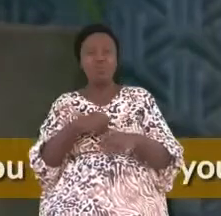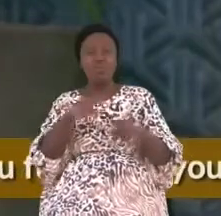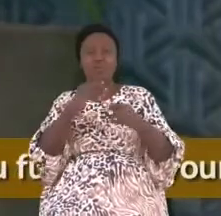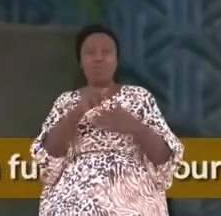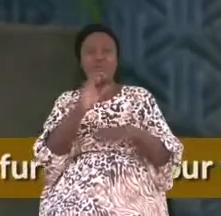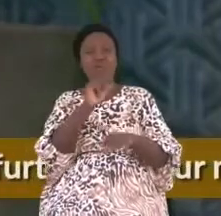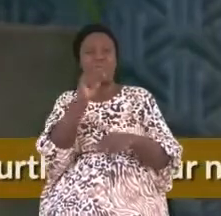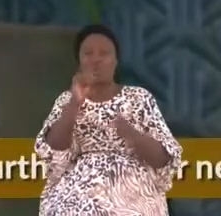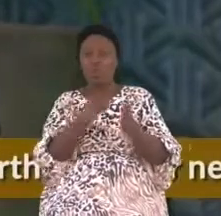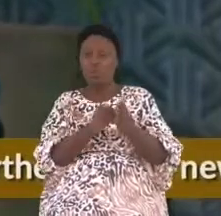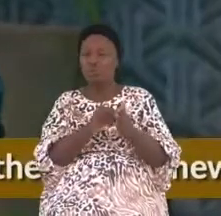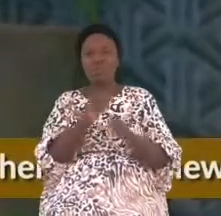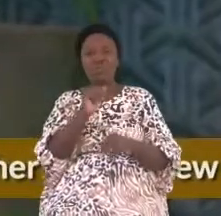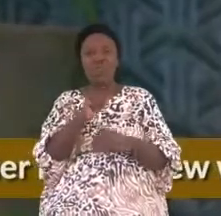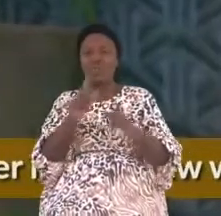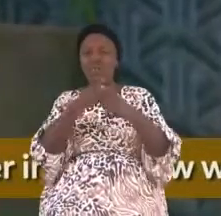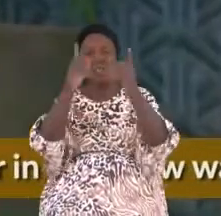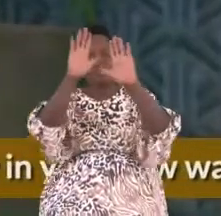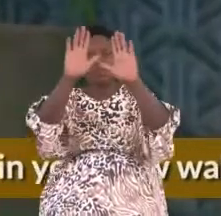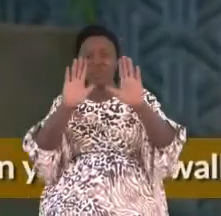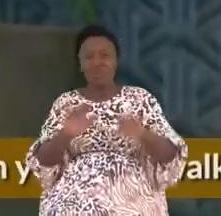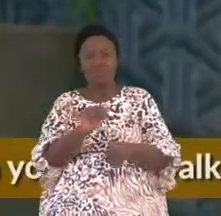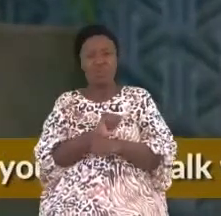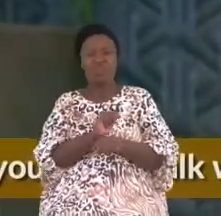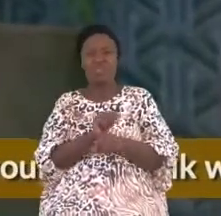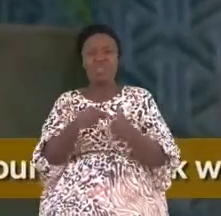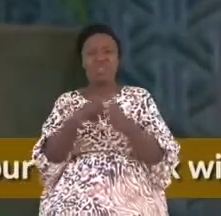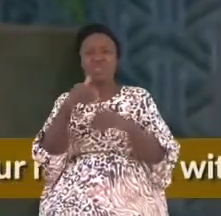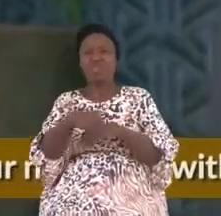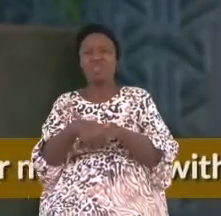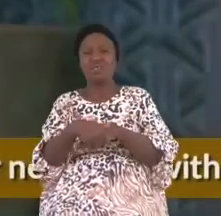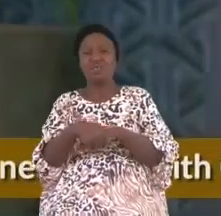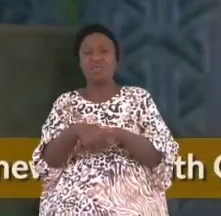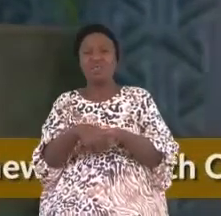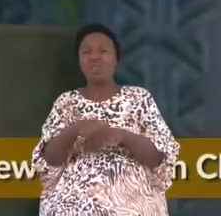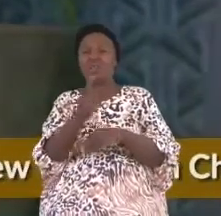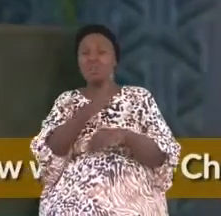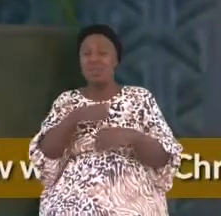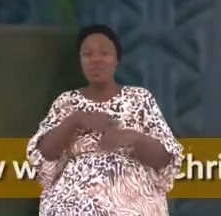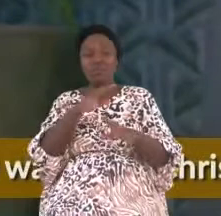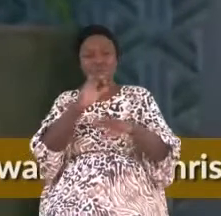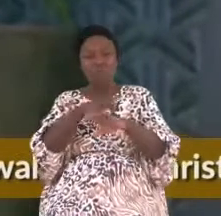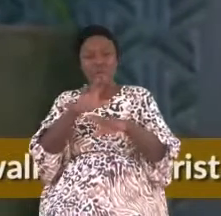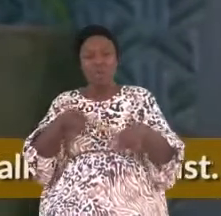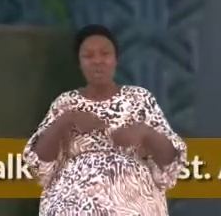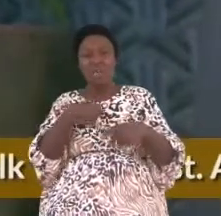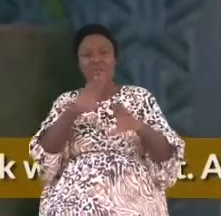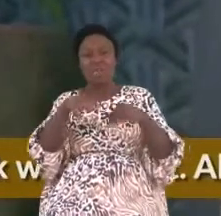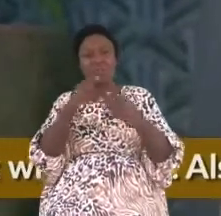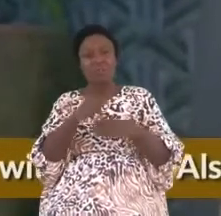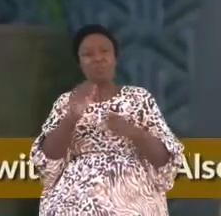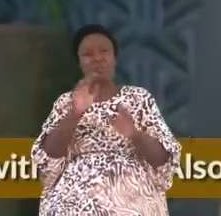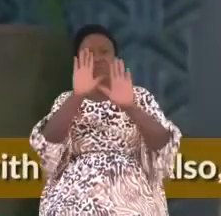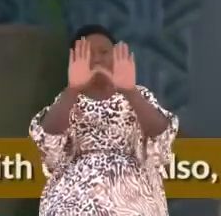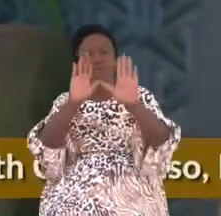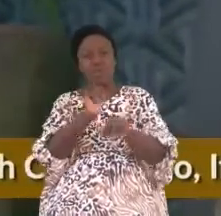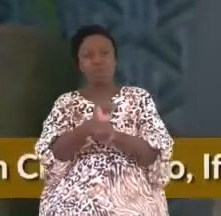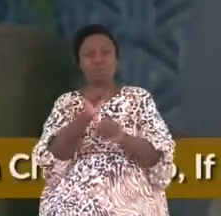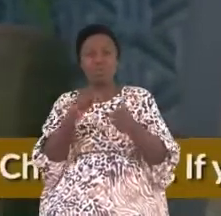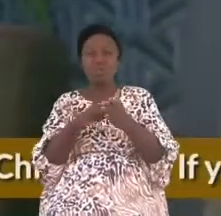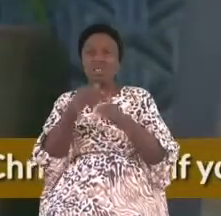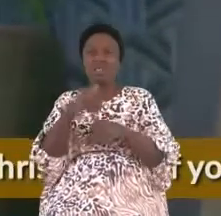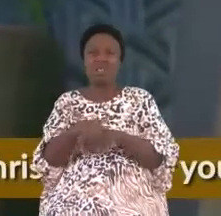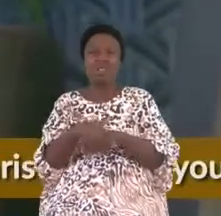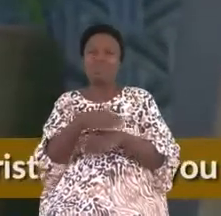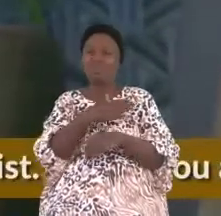lives to christ they will indicate you give it to them and monitor them feel it then you submit it remember